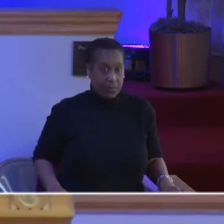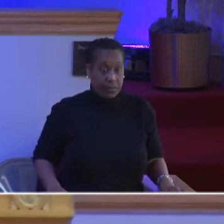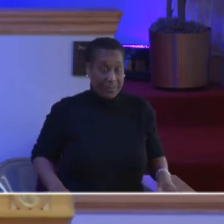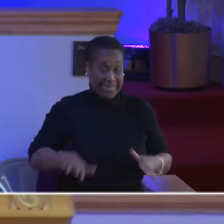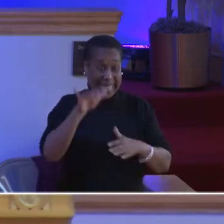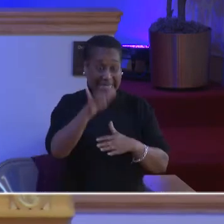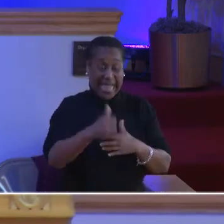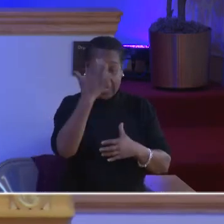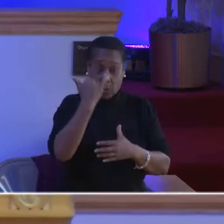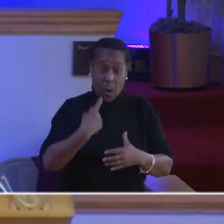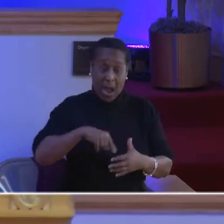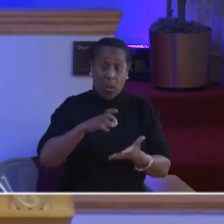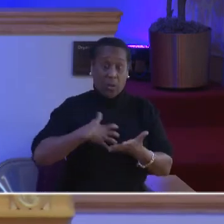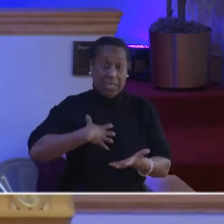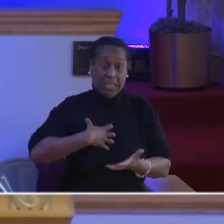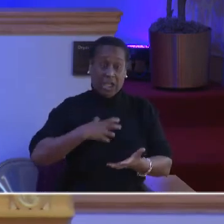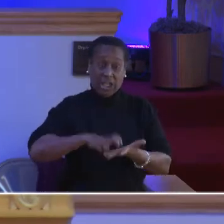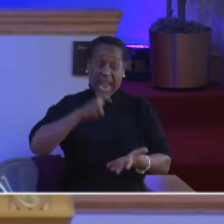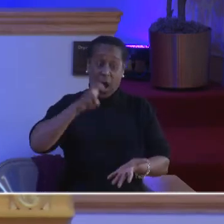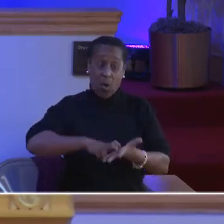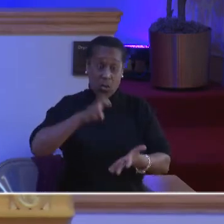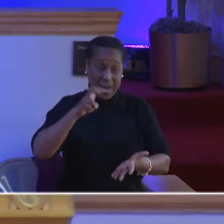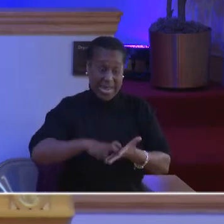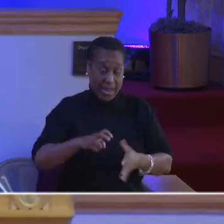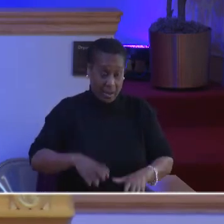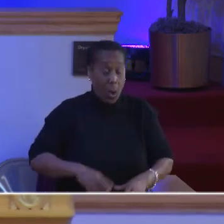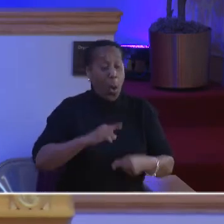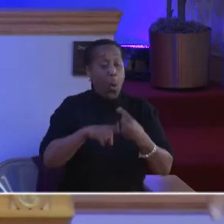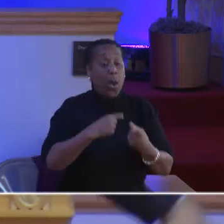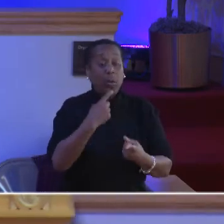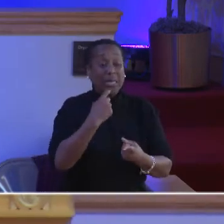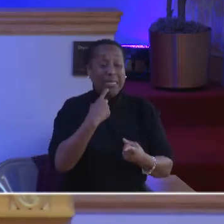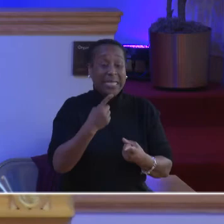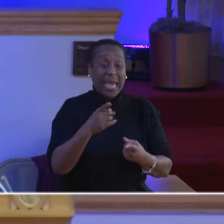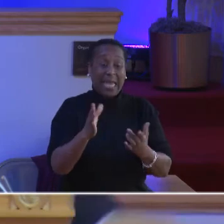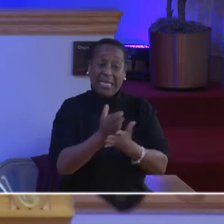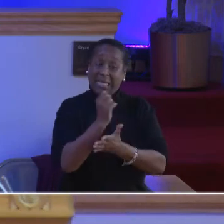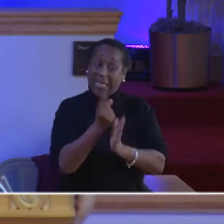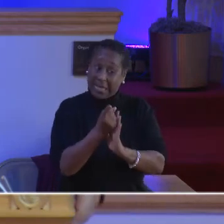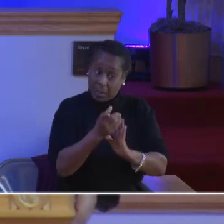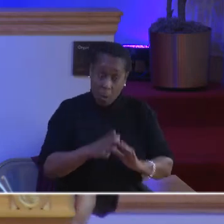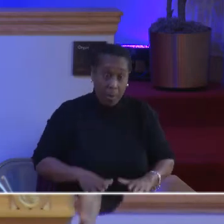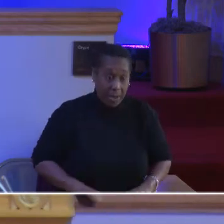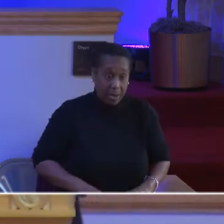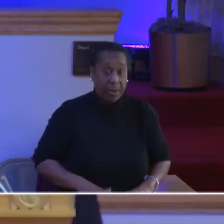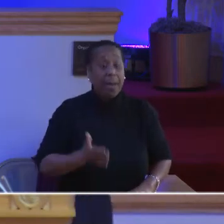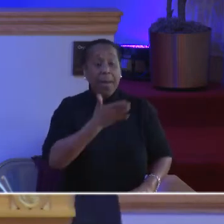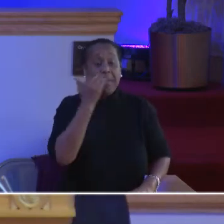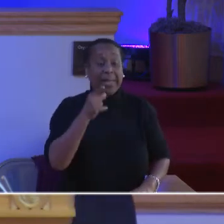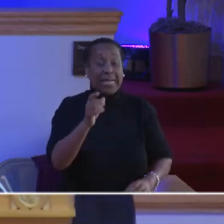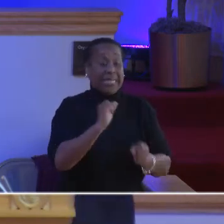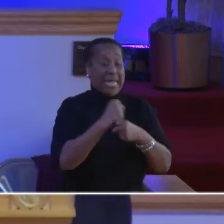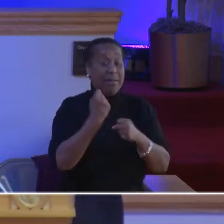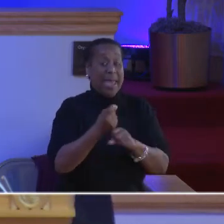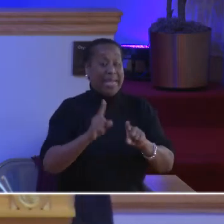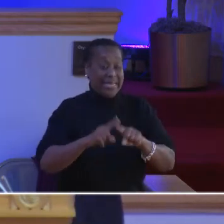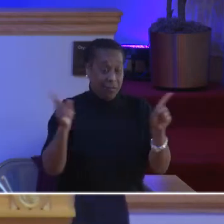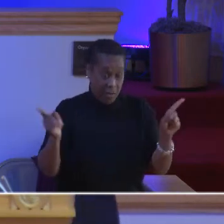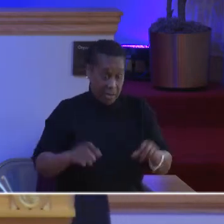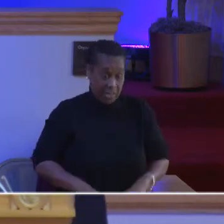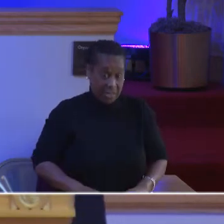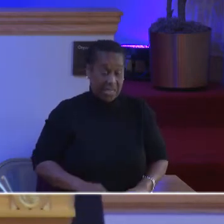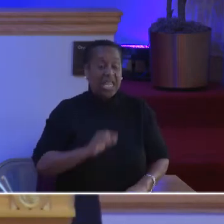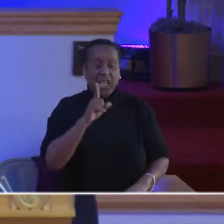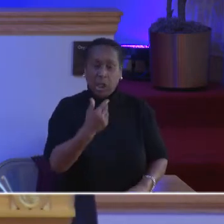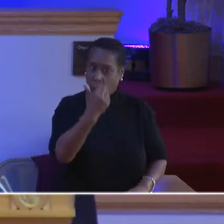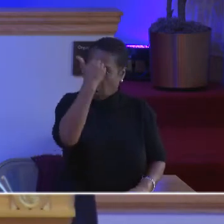That's why you shouted just a minute ago when we sang, just to know him, because he made a difference. Just